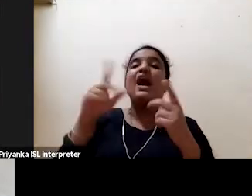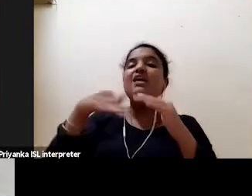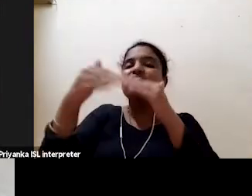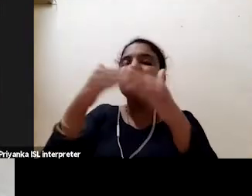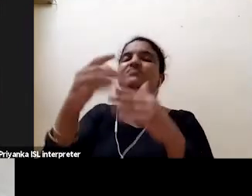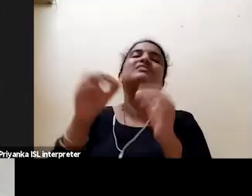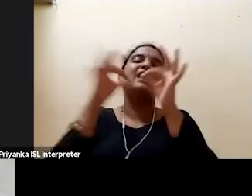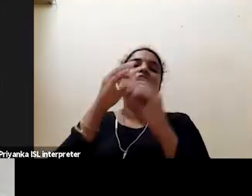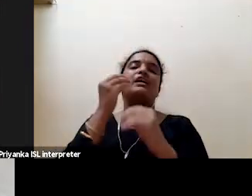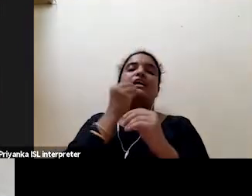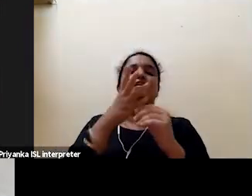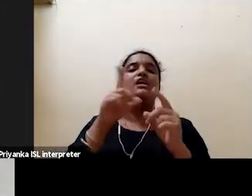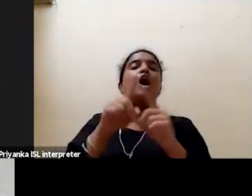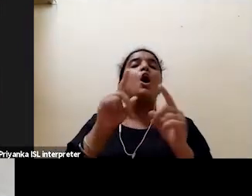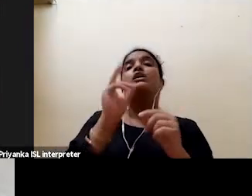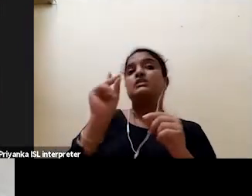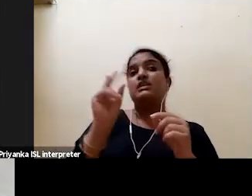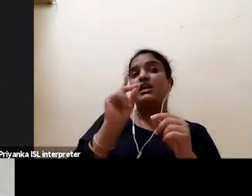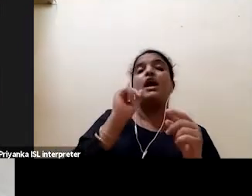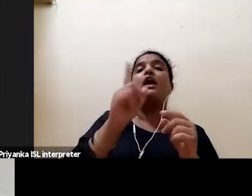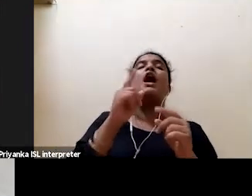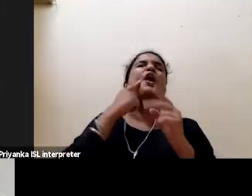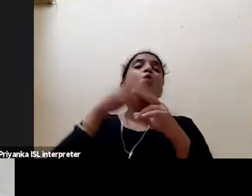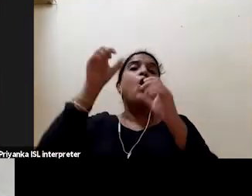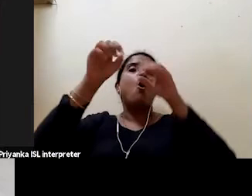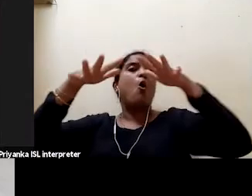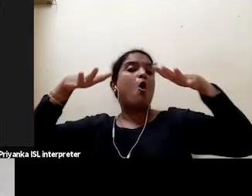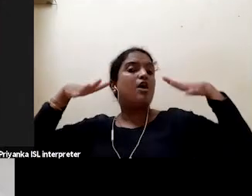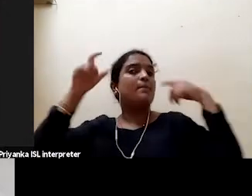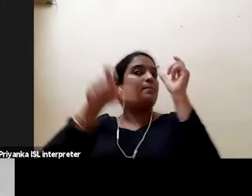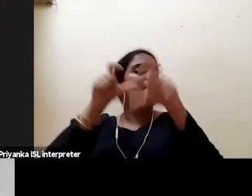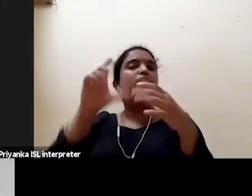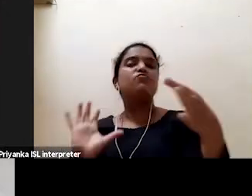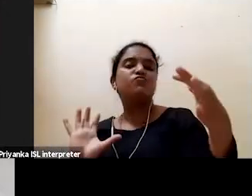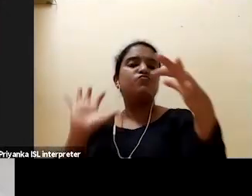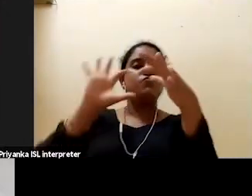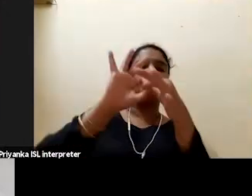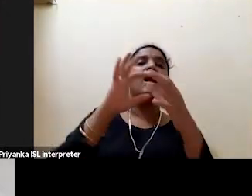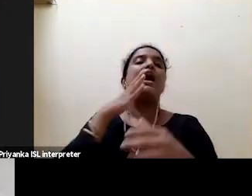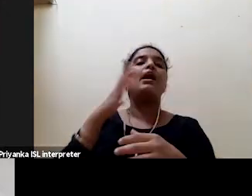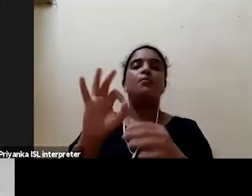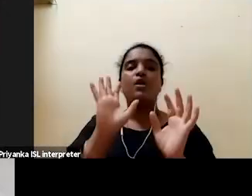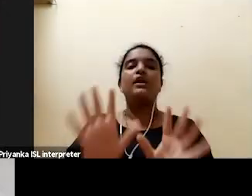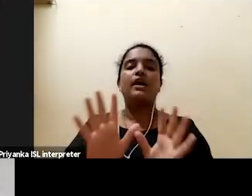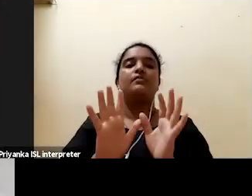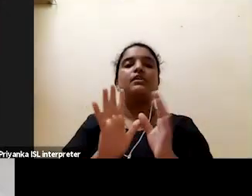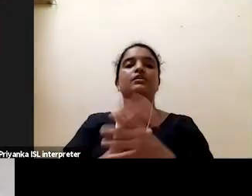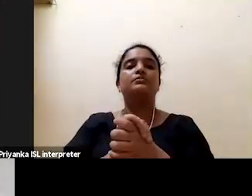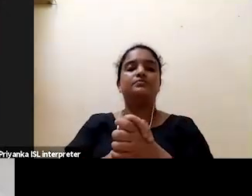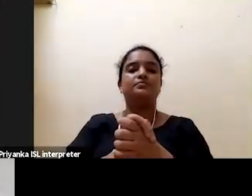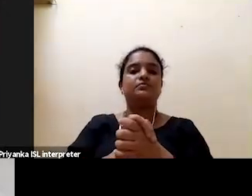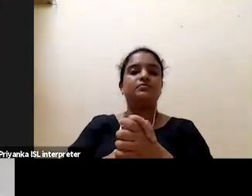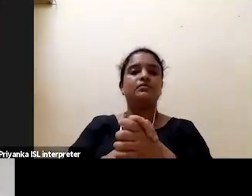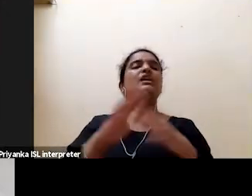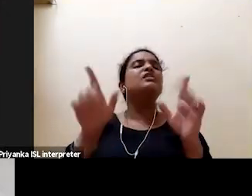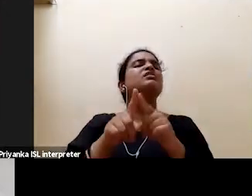So connecting with the audience, this is the second important thing to do. uh, a lot of times, even like a lot of us who